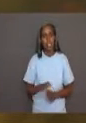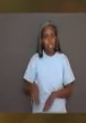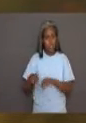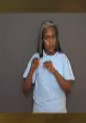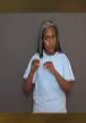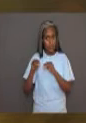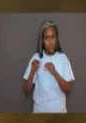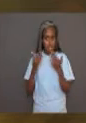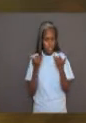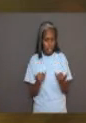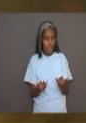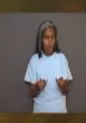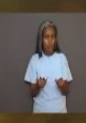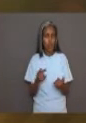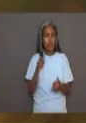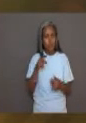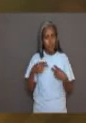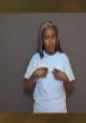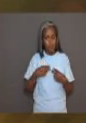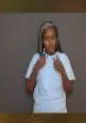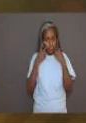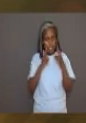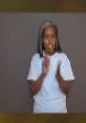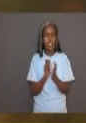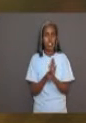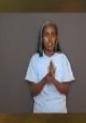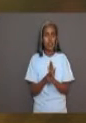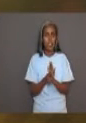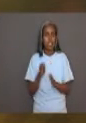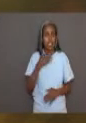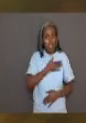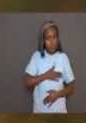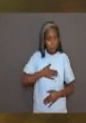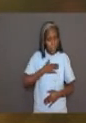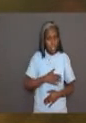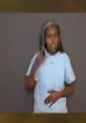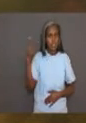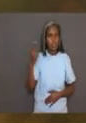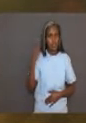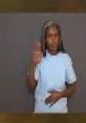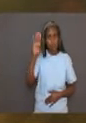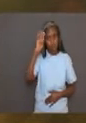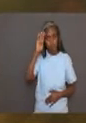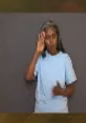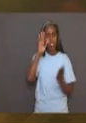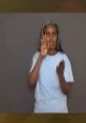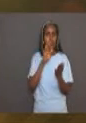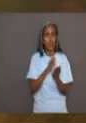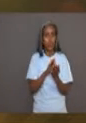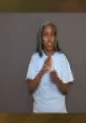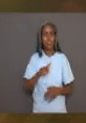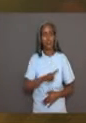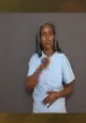Students, now that you have seen an example, please use Bowley's coefficient